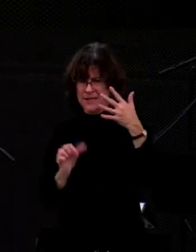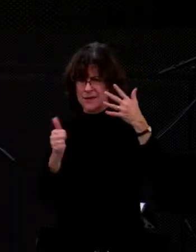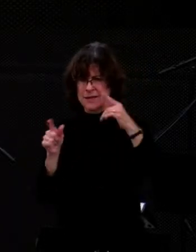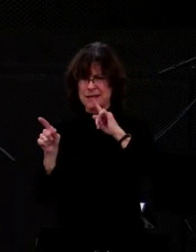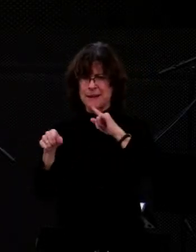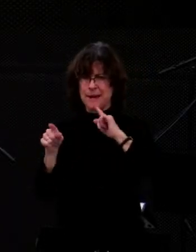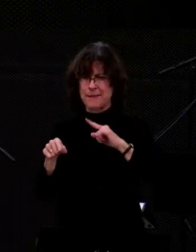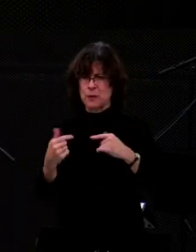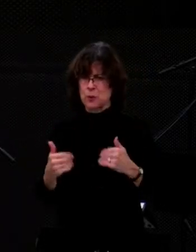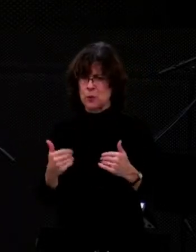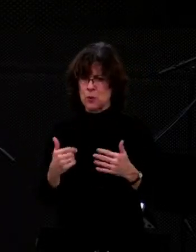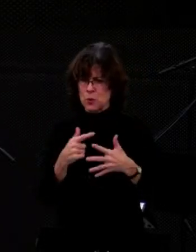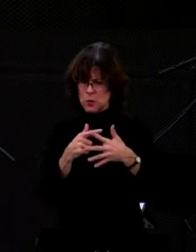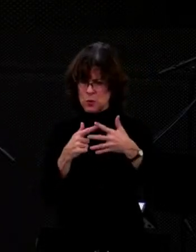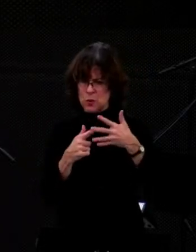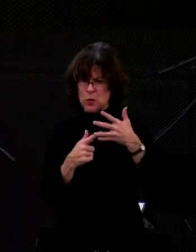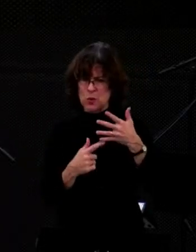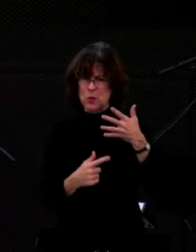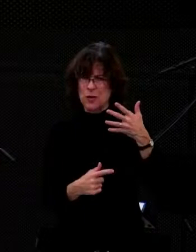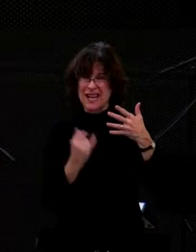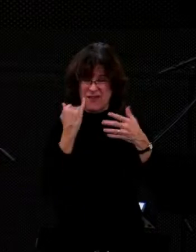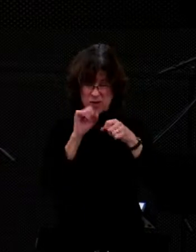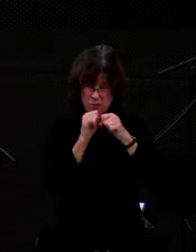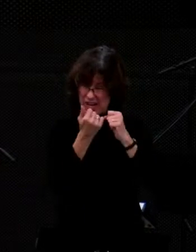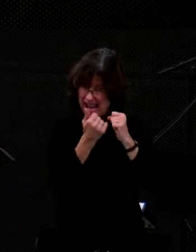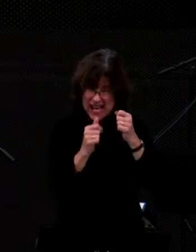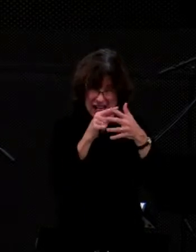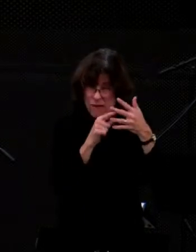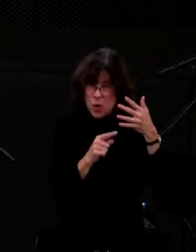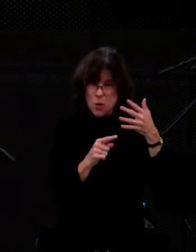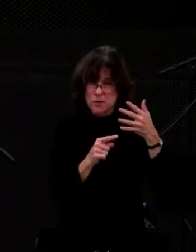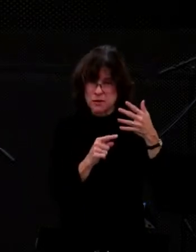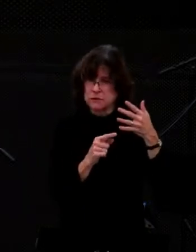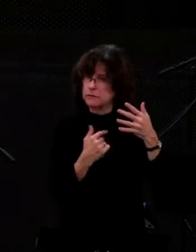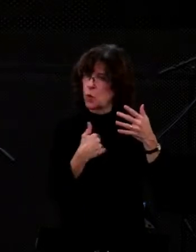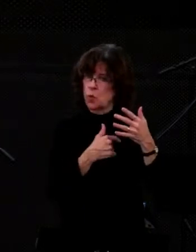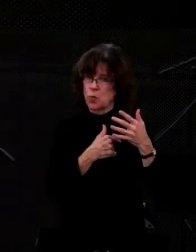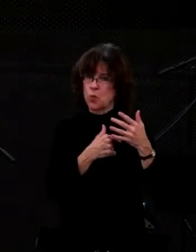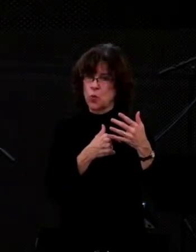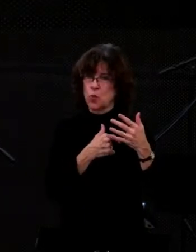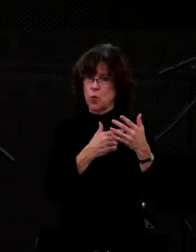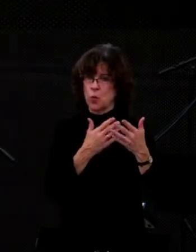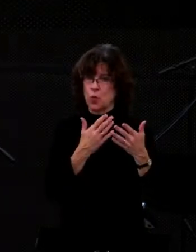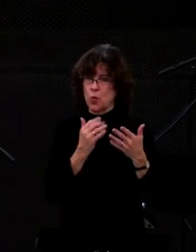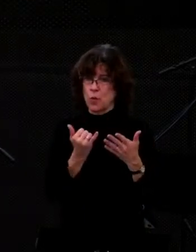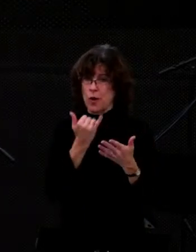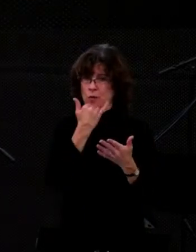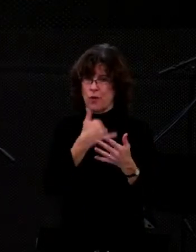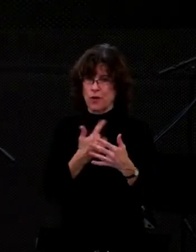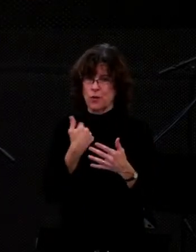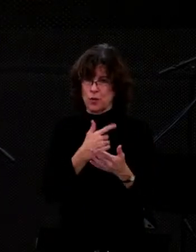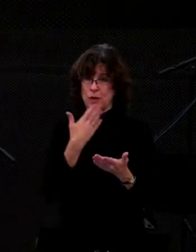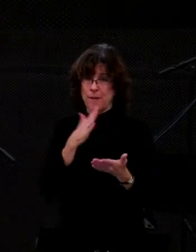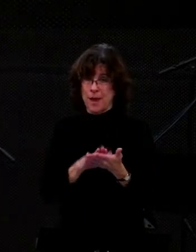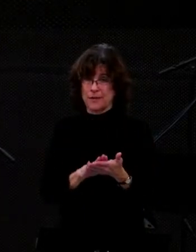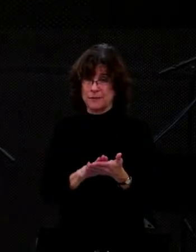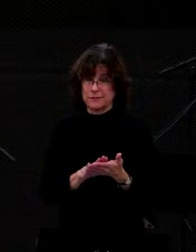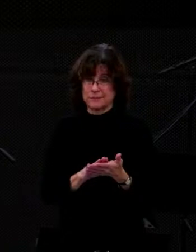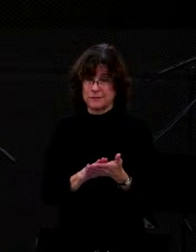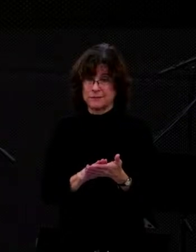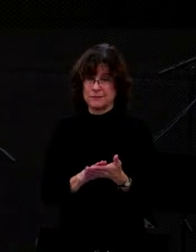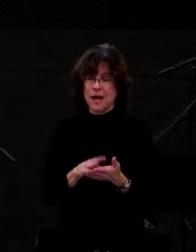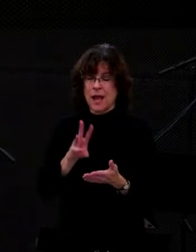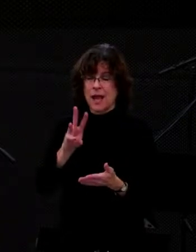See, Romans chapter 6, verse 23 tells us this: for the wages of sin is death, That's